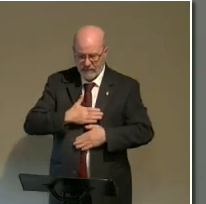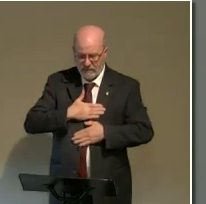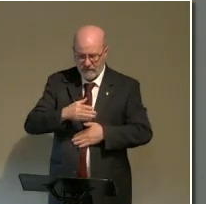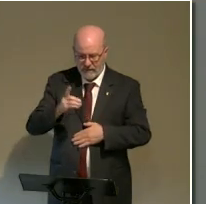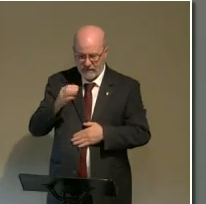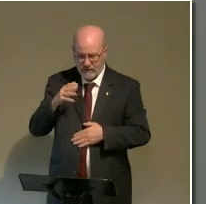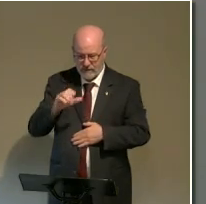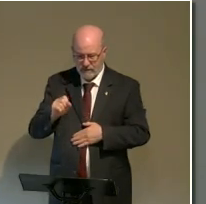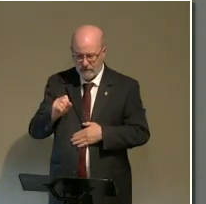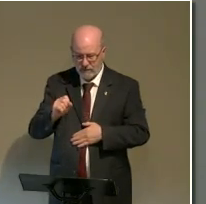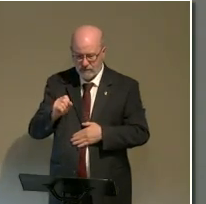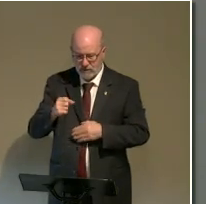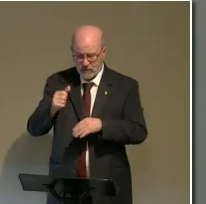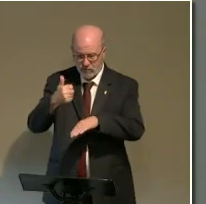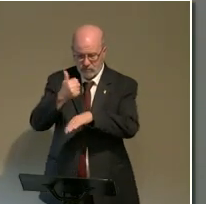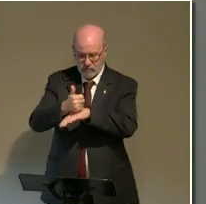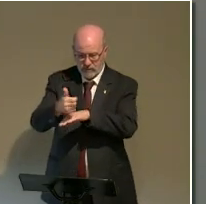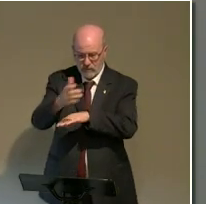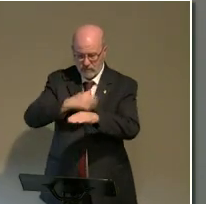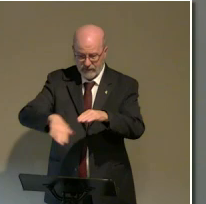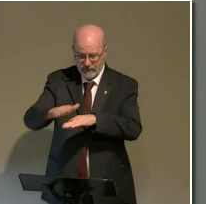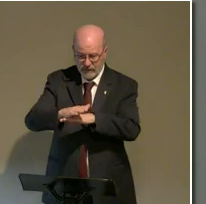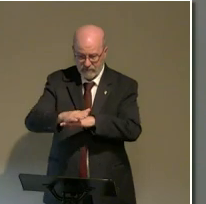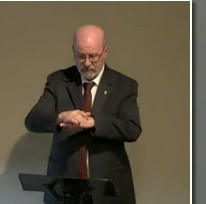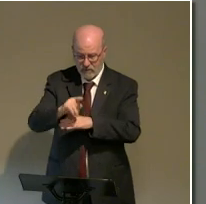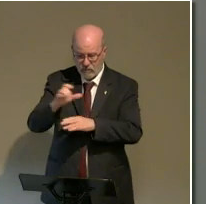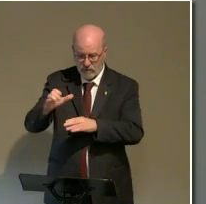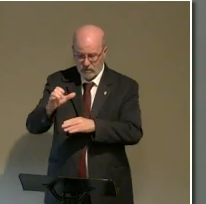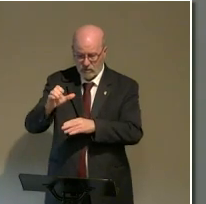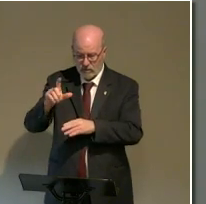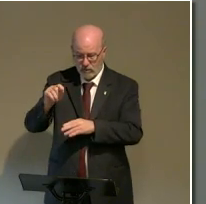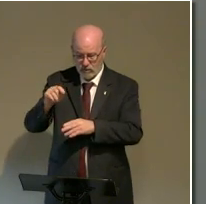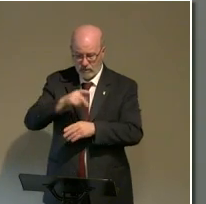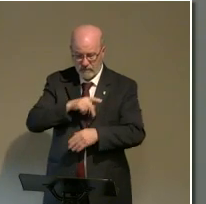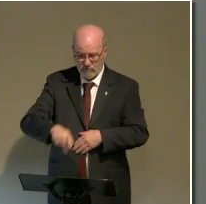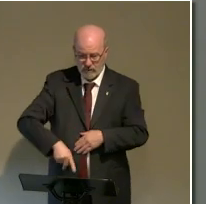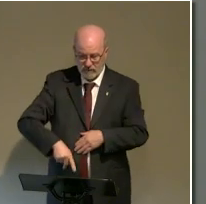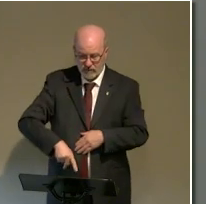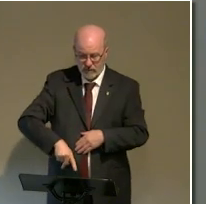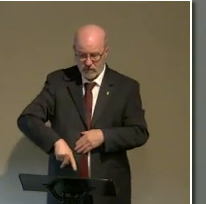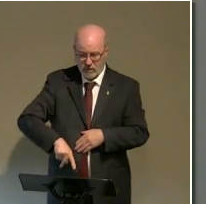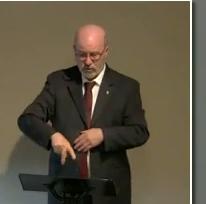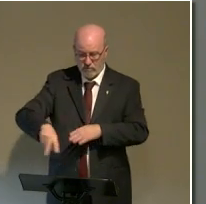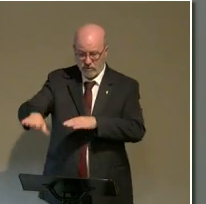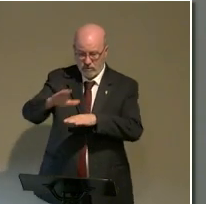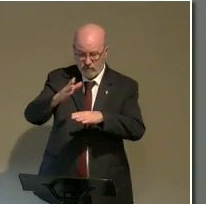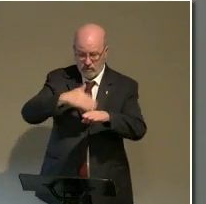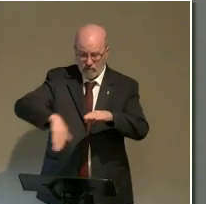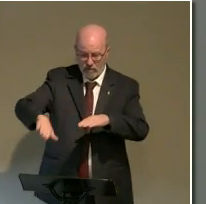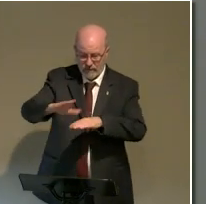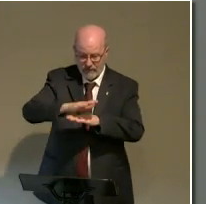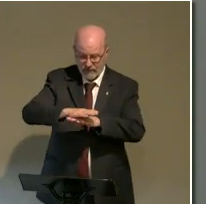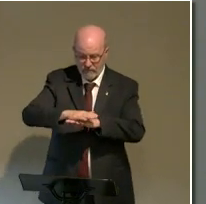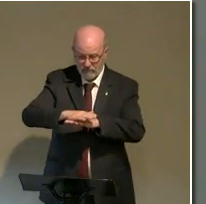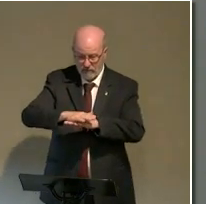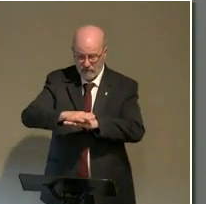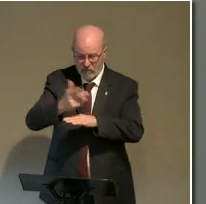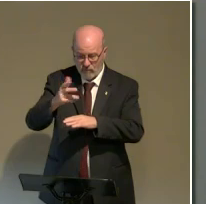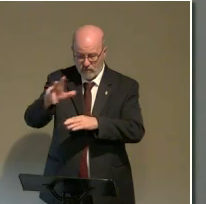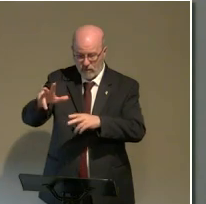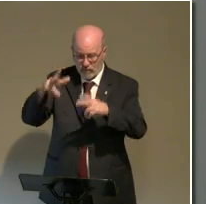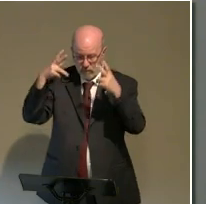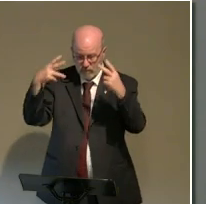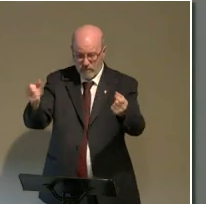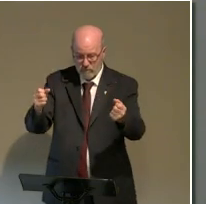It pleased Darius to set over the kingdom 120 princes, which should be over the whole kingdom, and